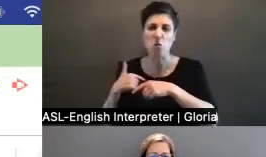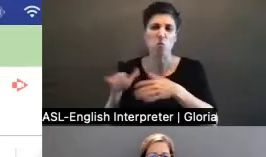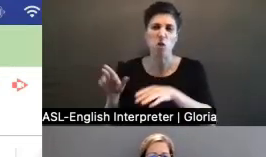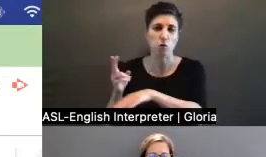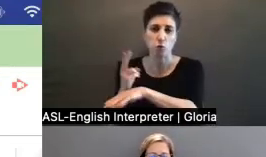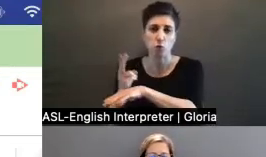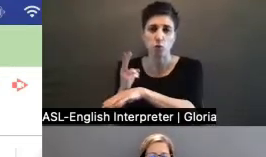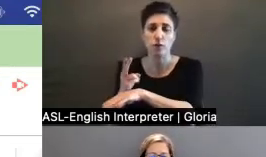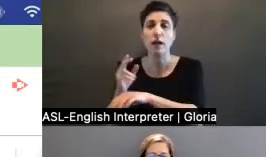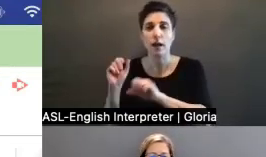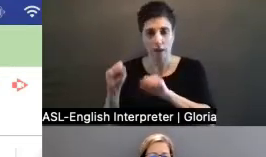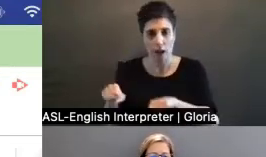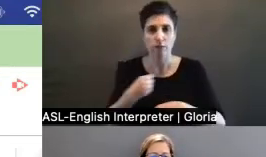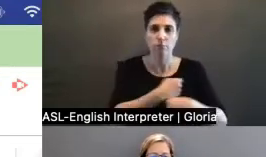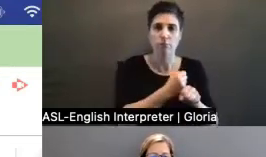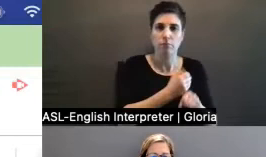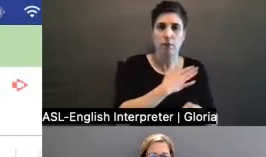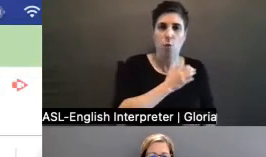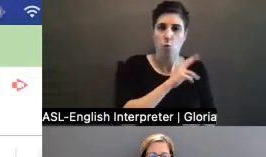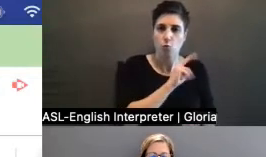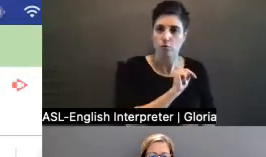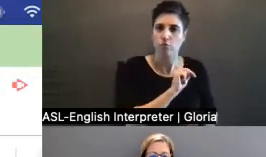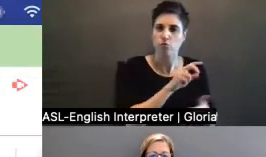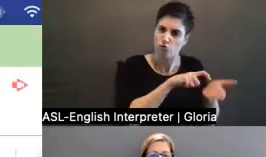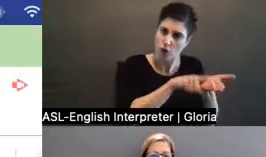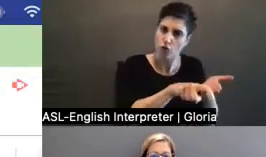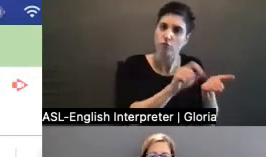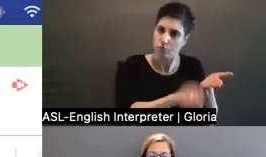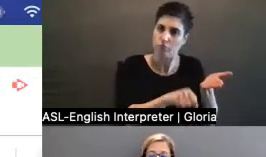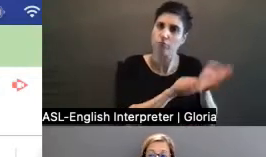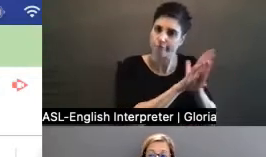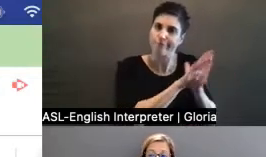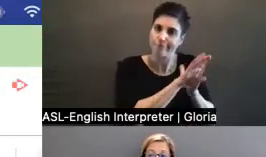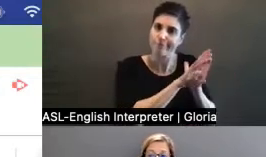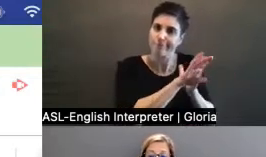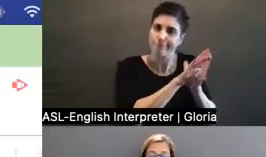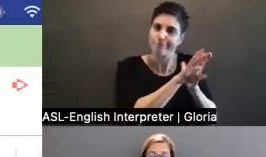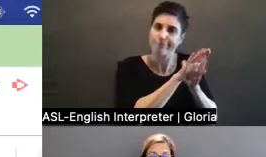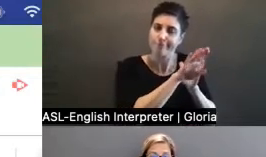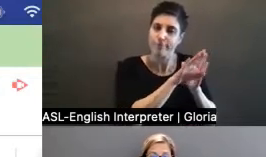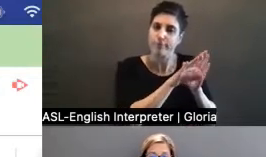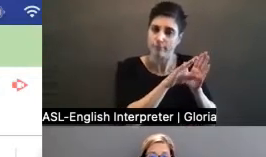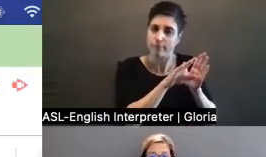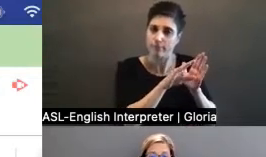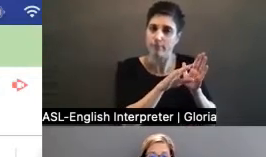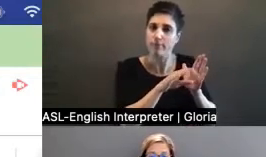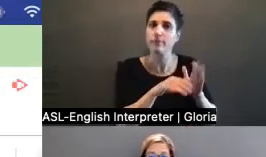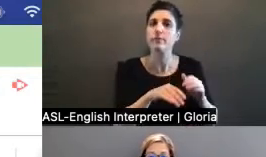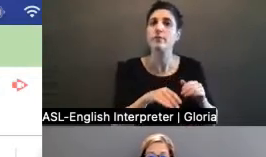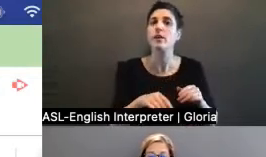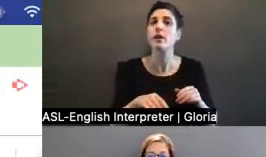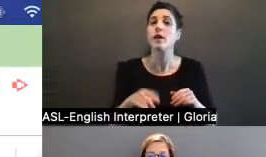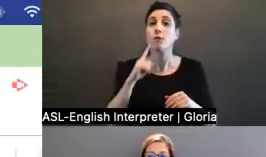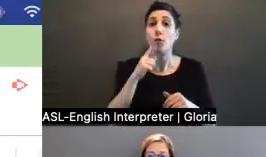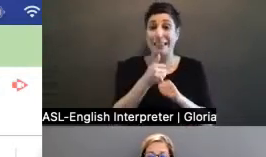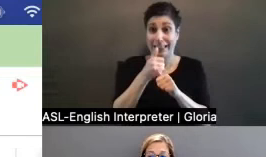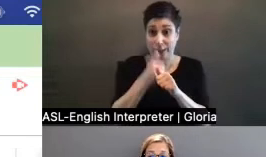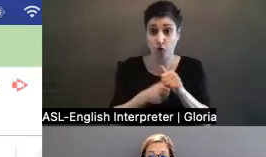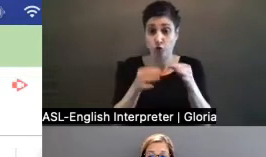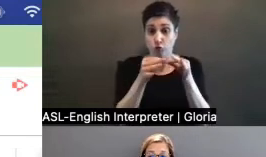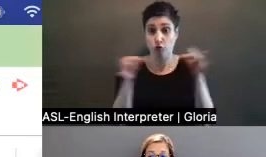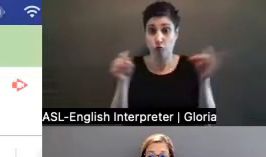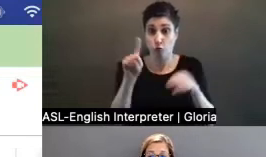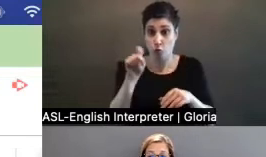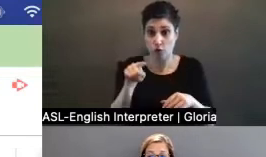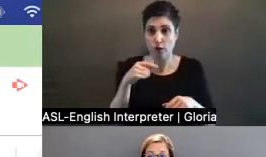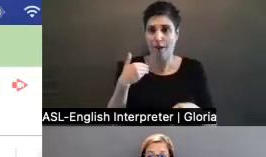any questions I want to do. And each of those questions will have a panel on the right side where I can set the limits